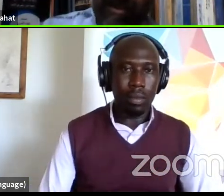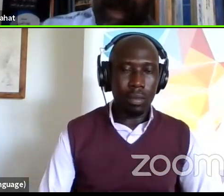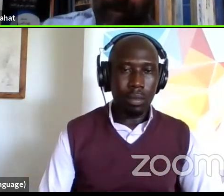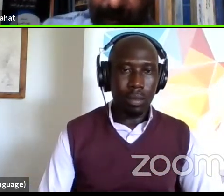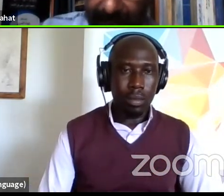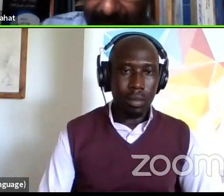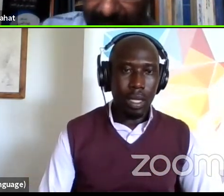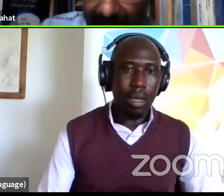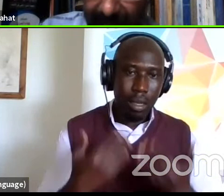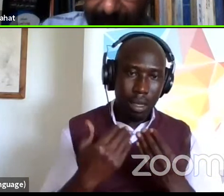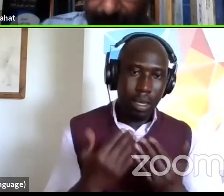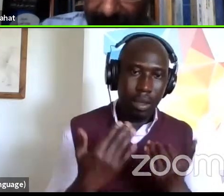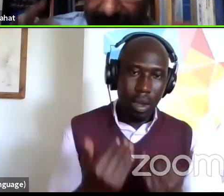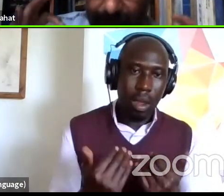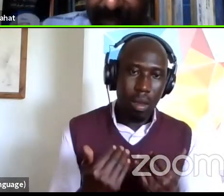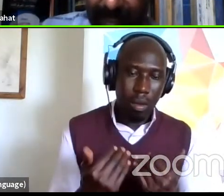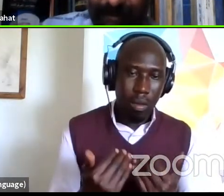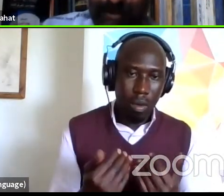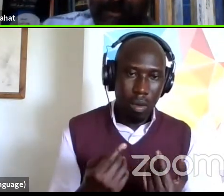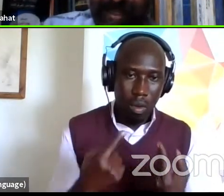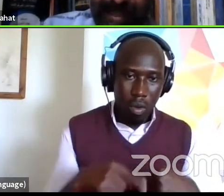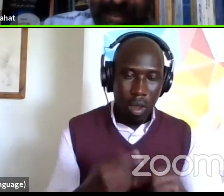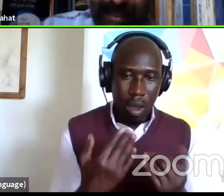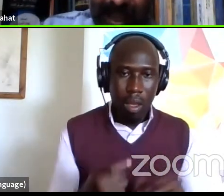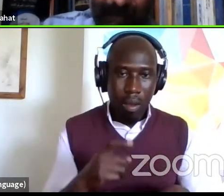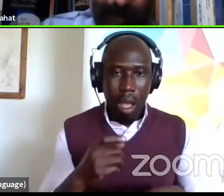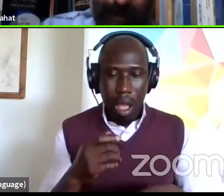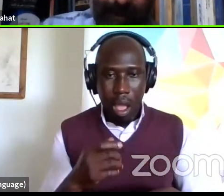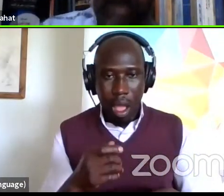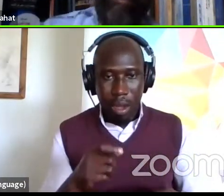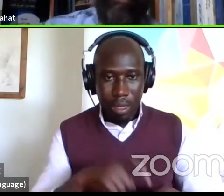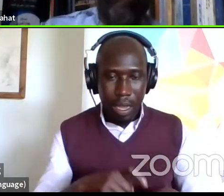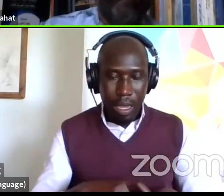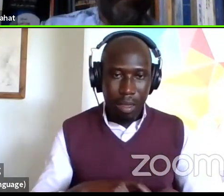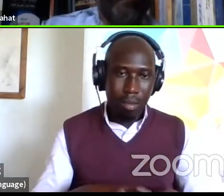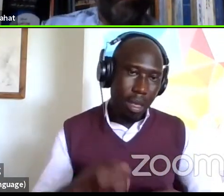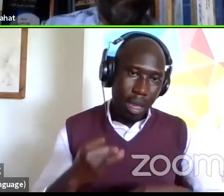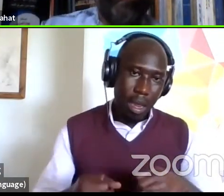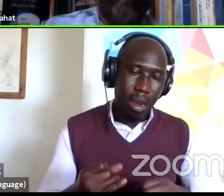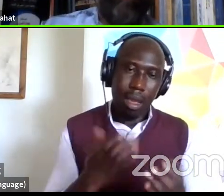So I think now we are on time, so we have to close this